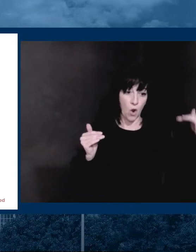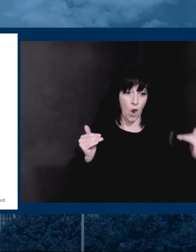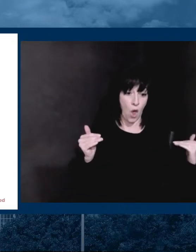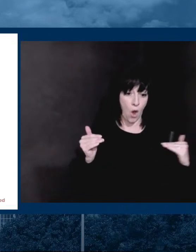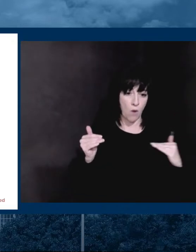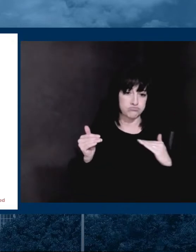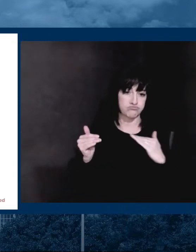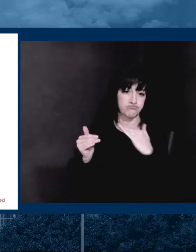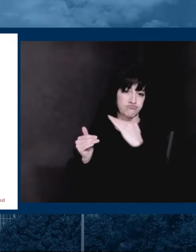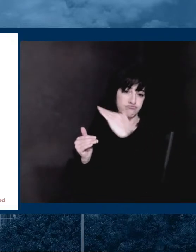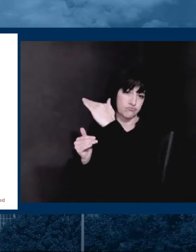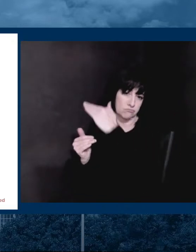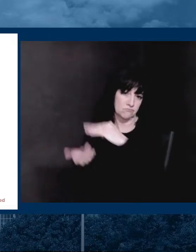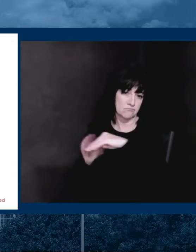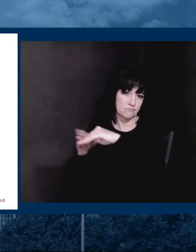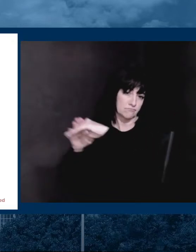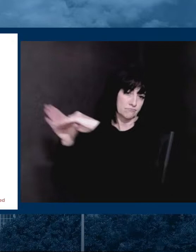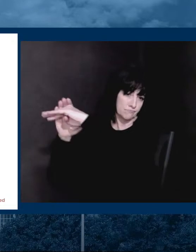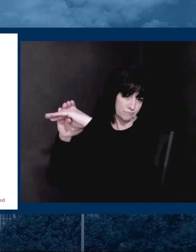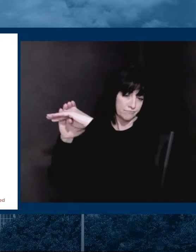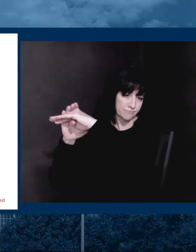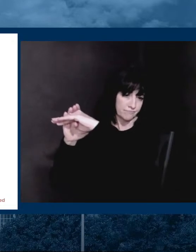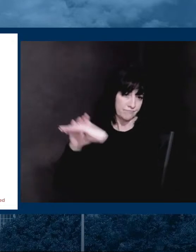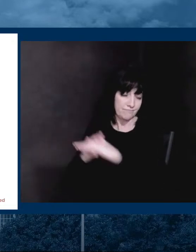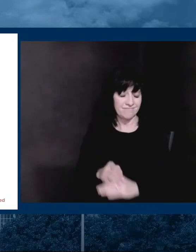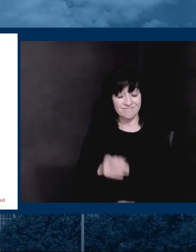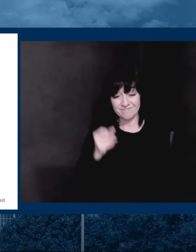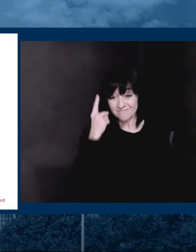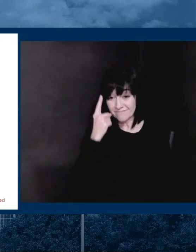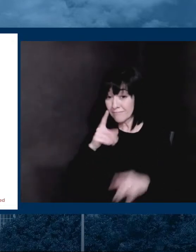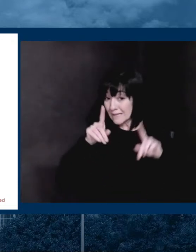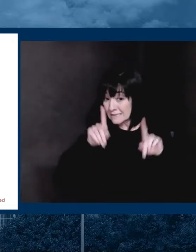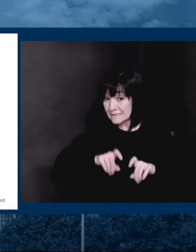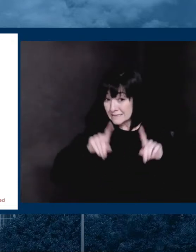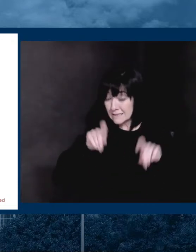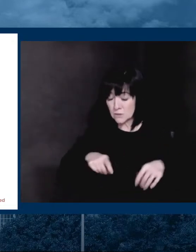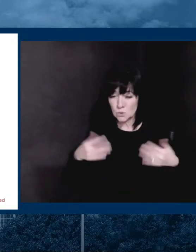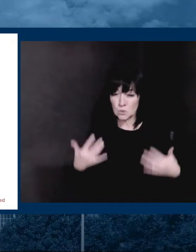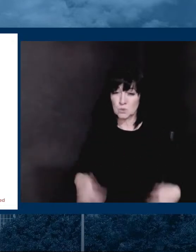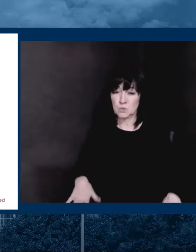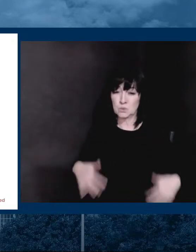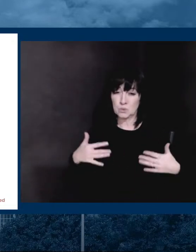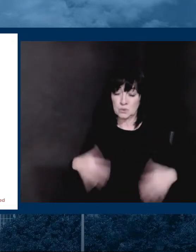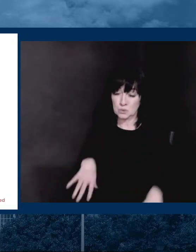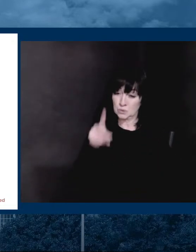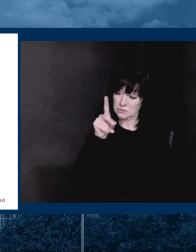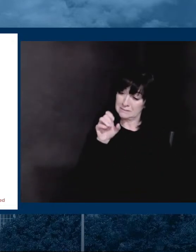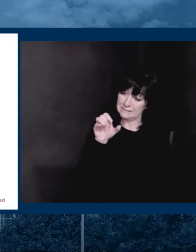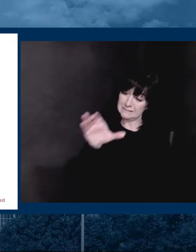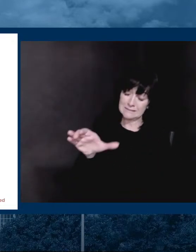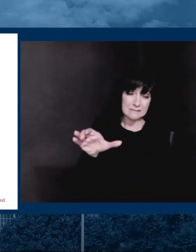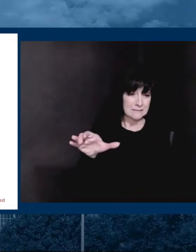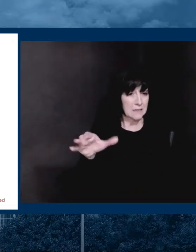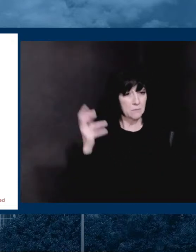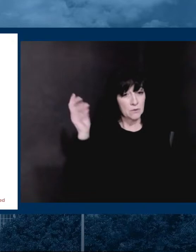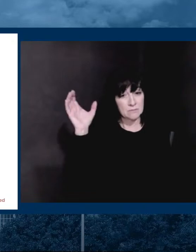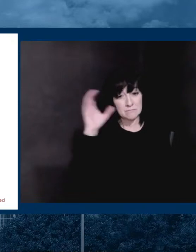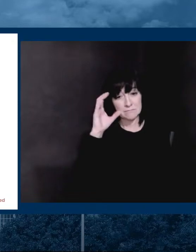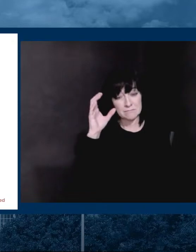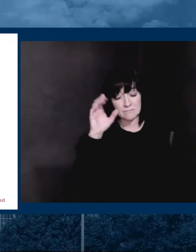again, a very busy December, as the governor alluded to, over, between